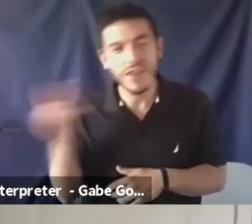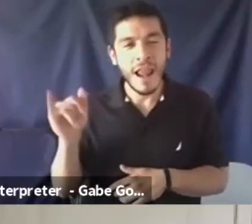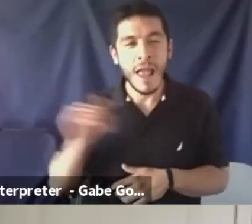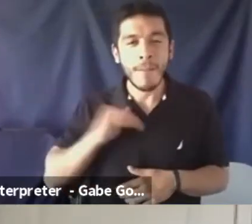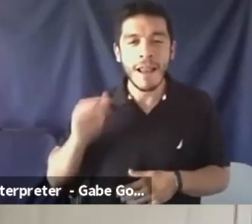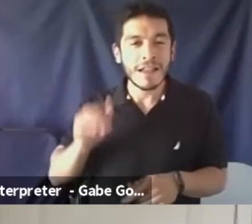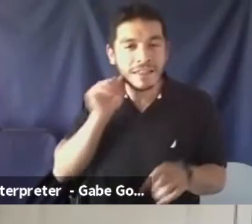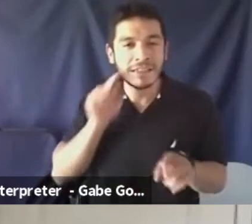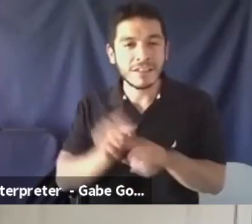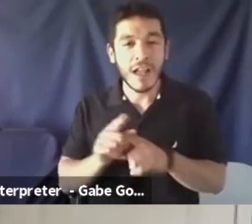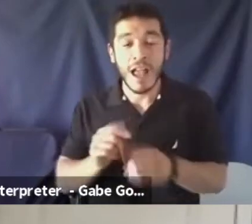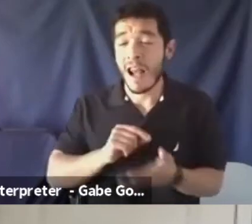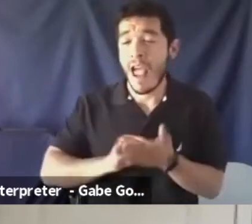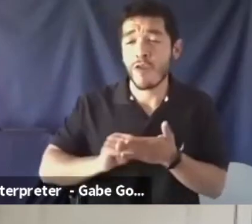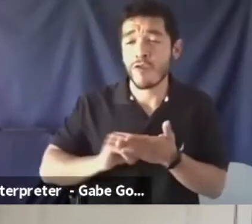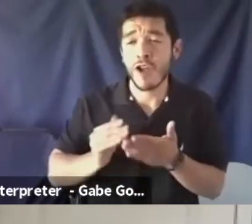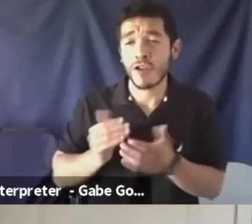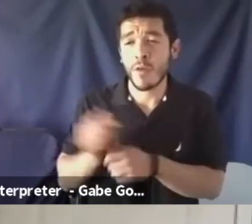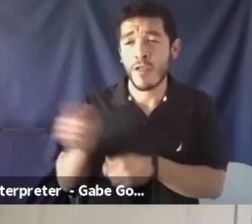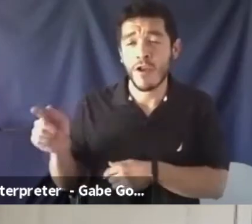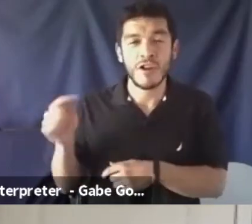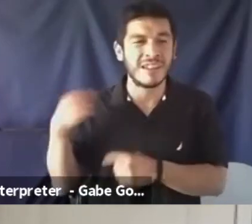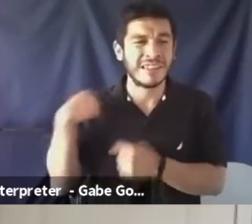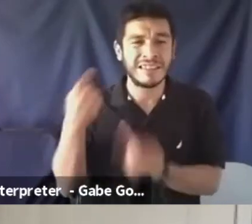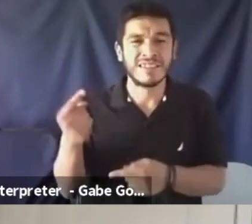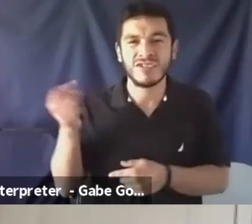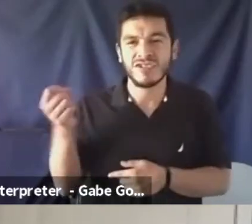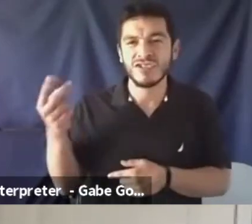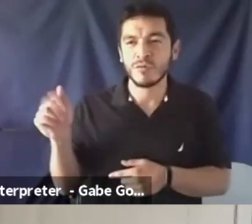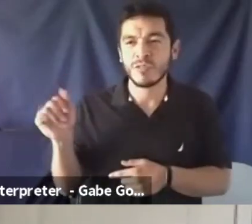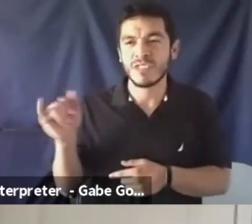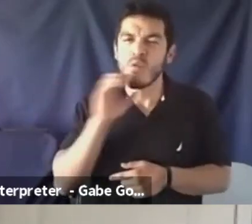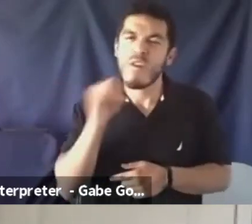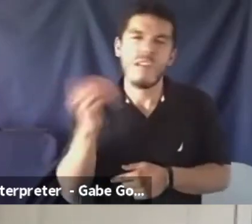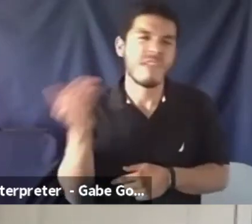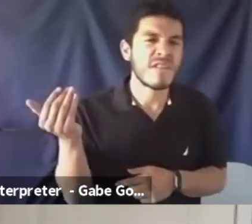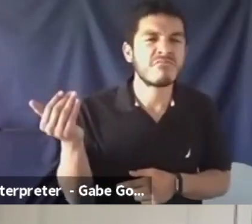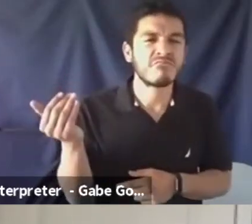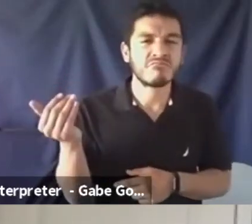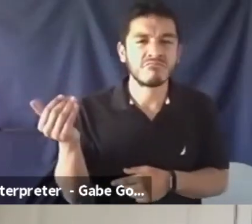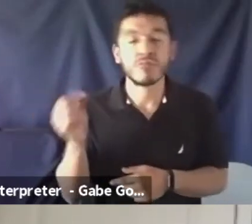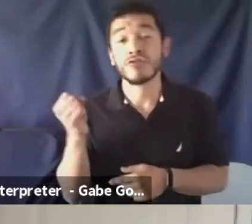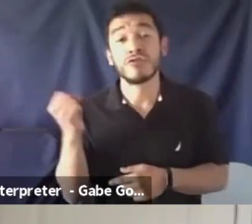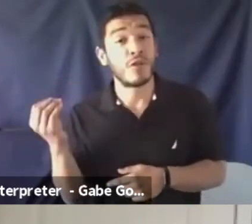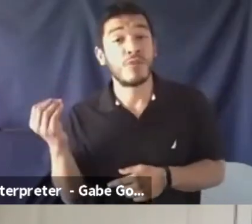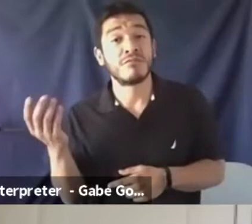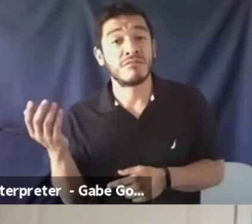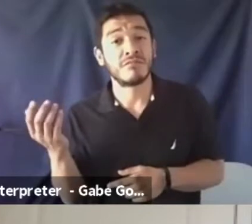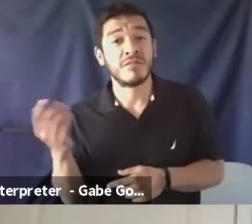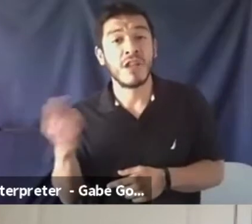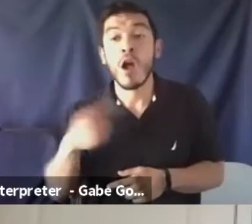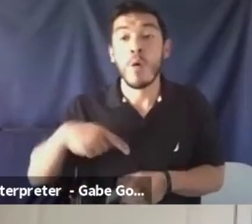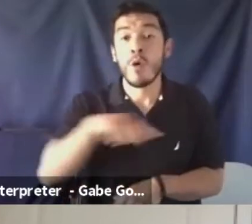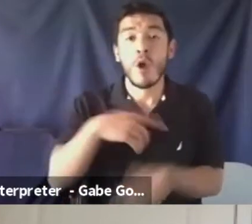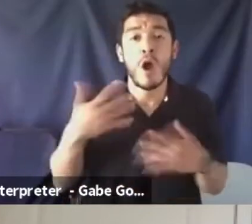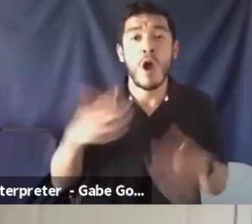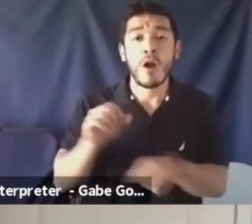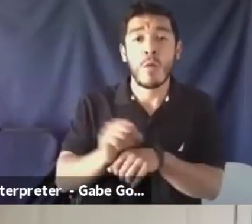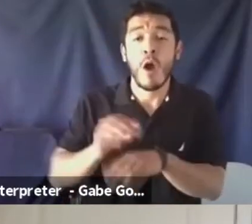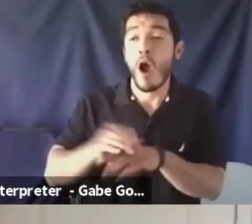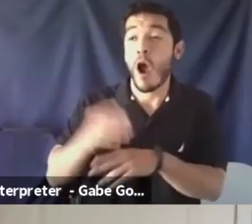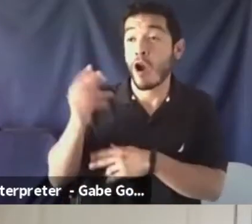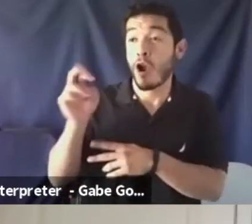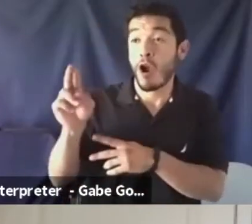know, I've been writing songs with her since she was like 15, you know. So we were already working on her